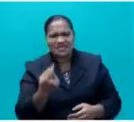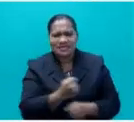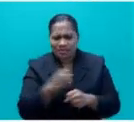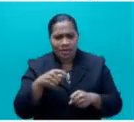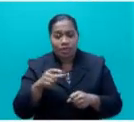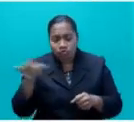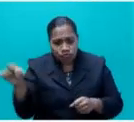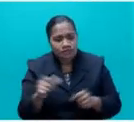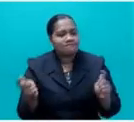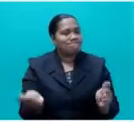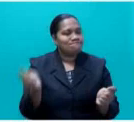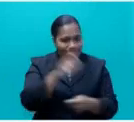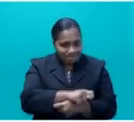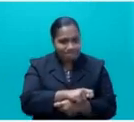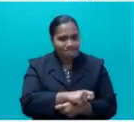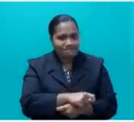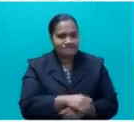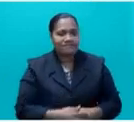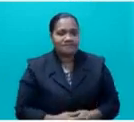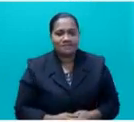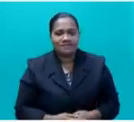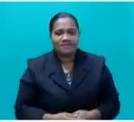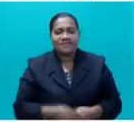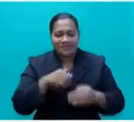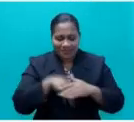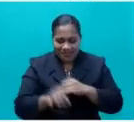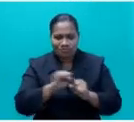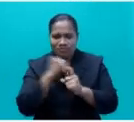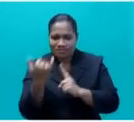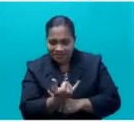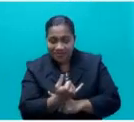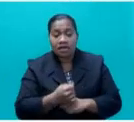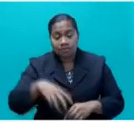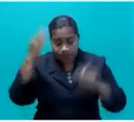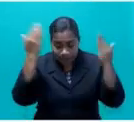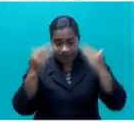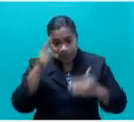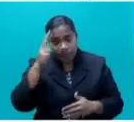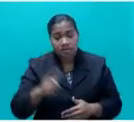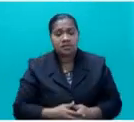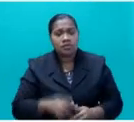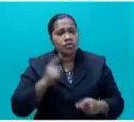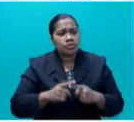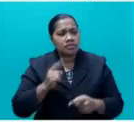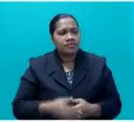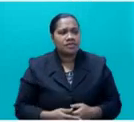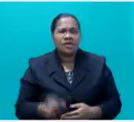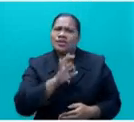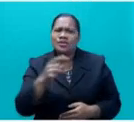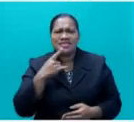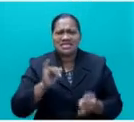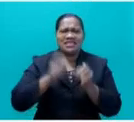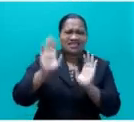changing the power differentials within a patriarchal society. Mr. Speaker, sir, just very quickly, Mr. Speaker, sir, don't say sechi, it's